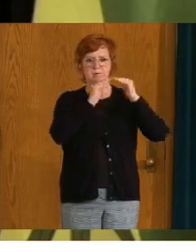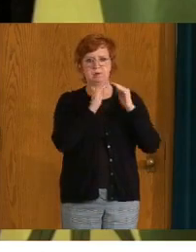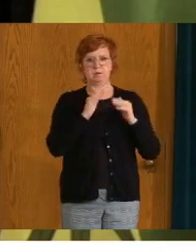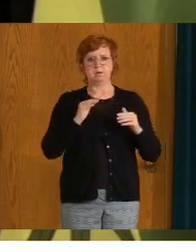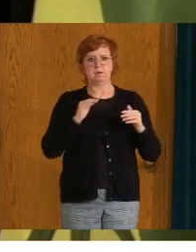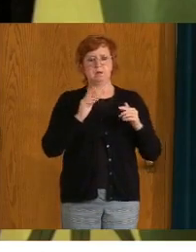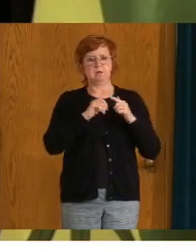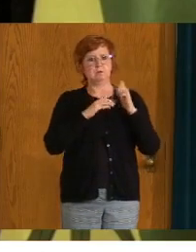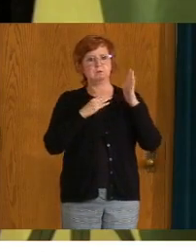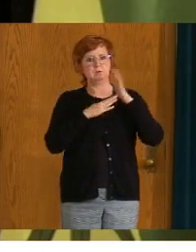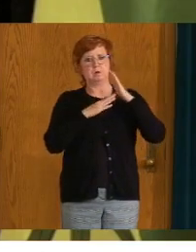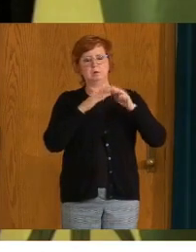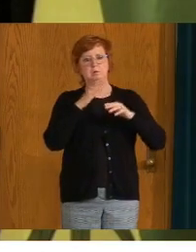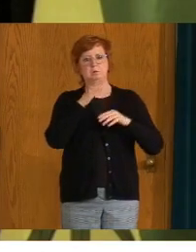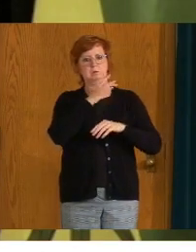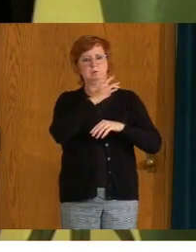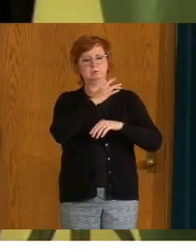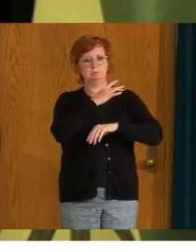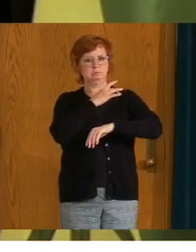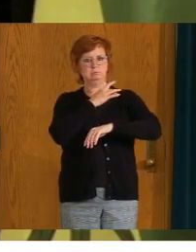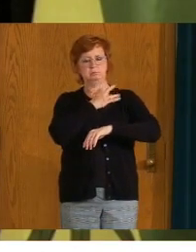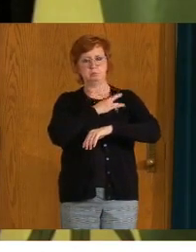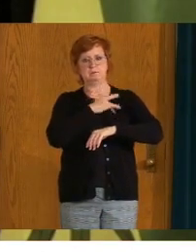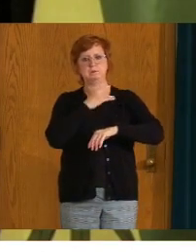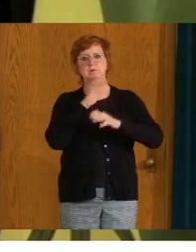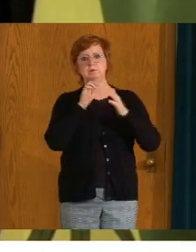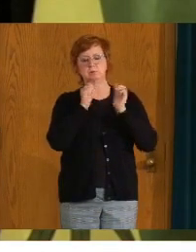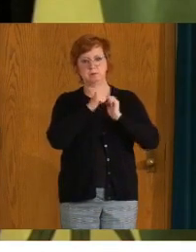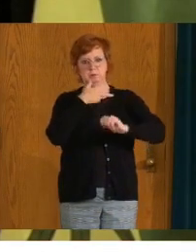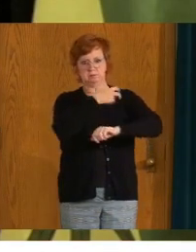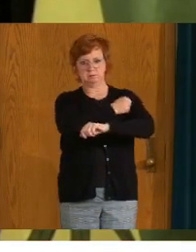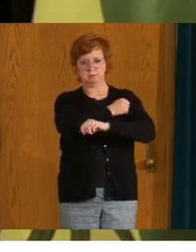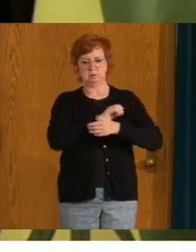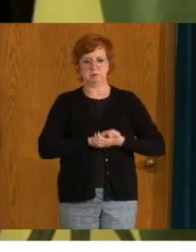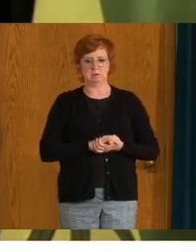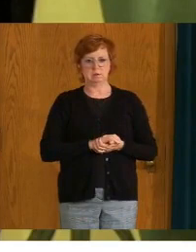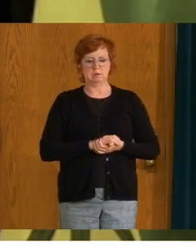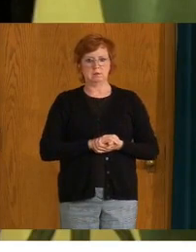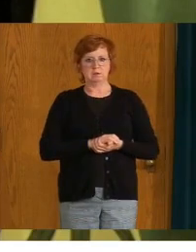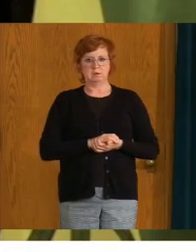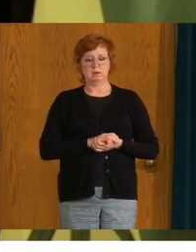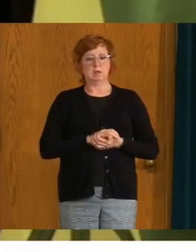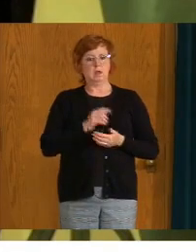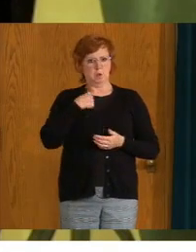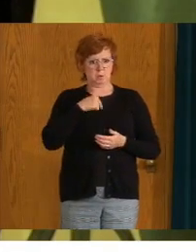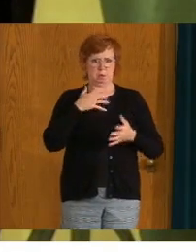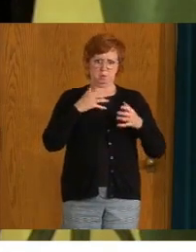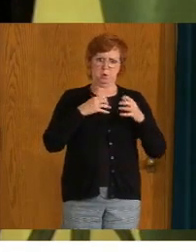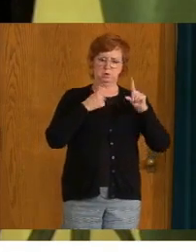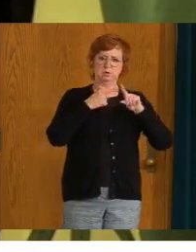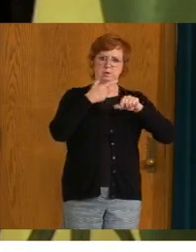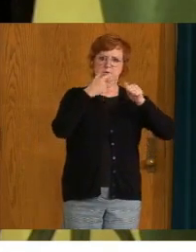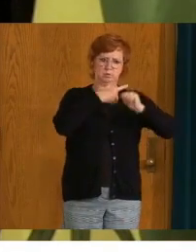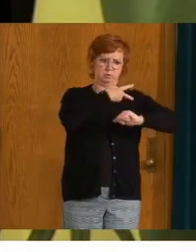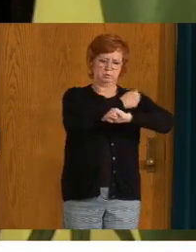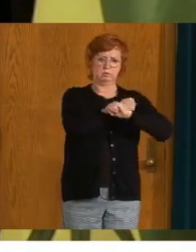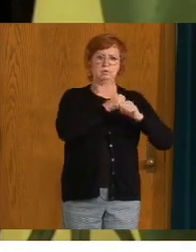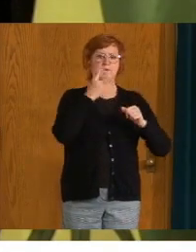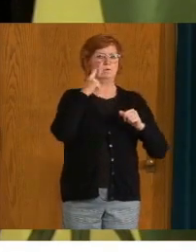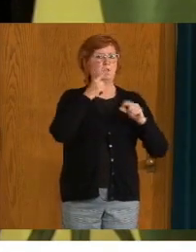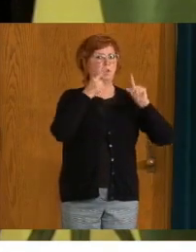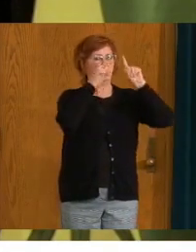dose percentage up as we not only go into achieve the June the 20th benchmarks, but go beyond that. And I think